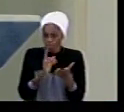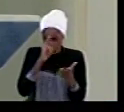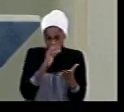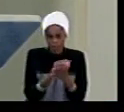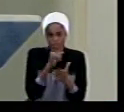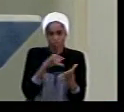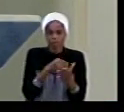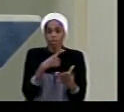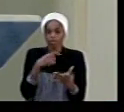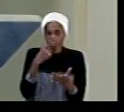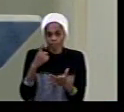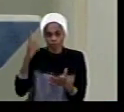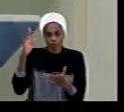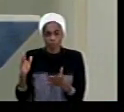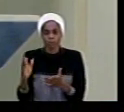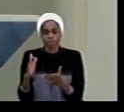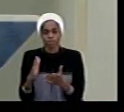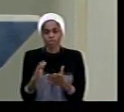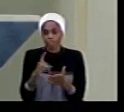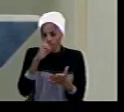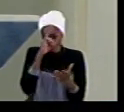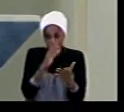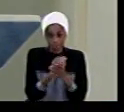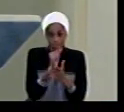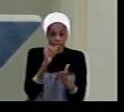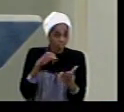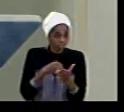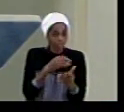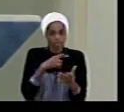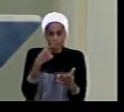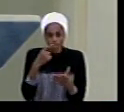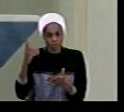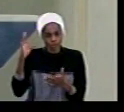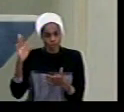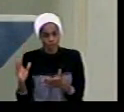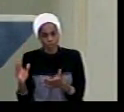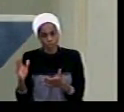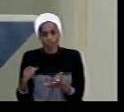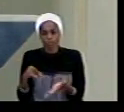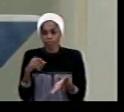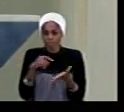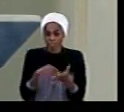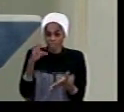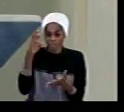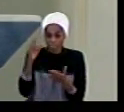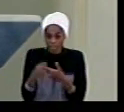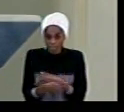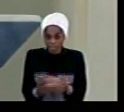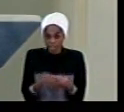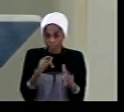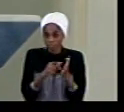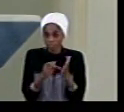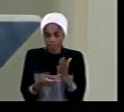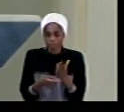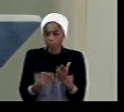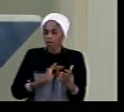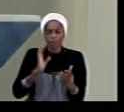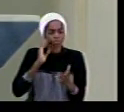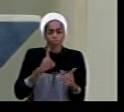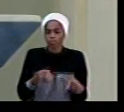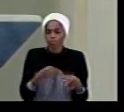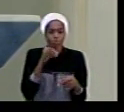the Lord. Believe it, tell it to the Lord. These 6 days, I will not go